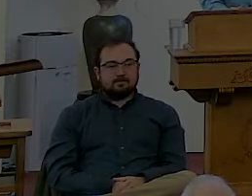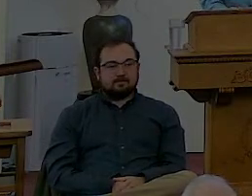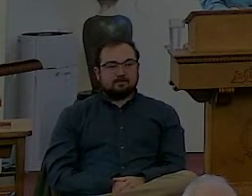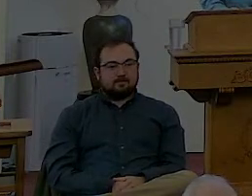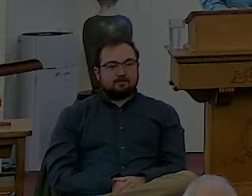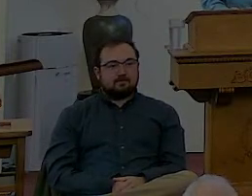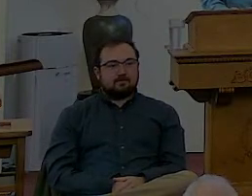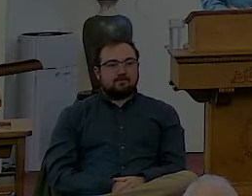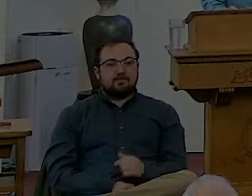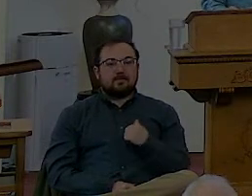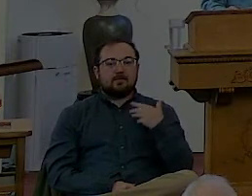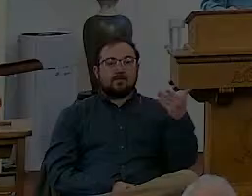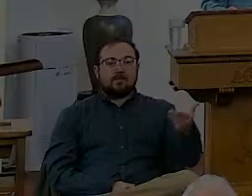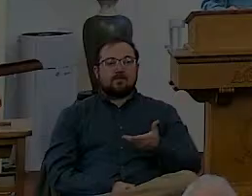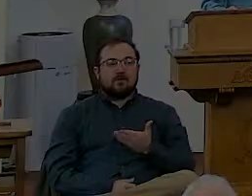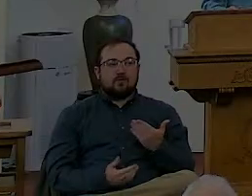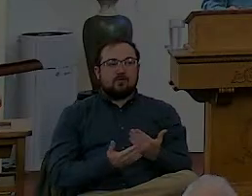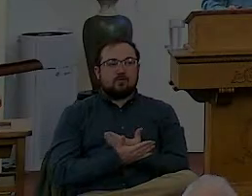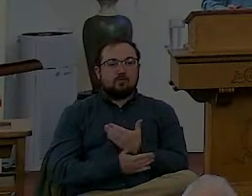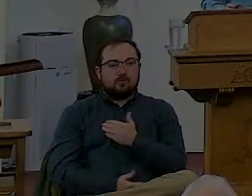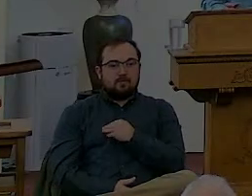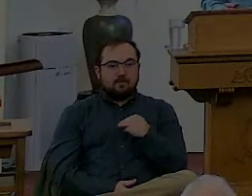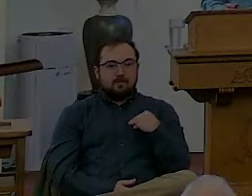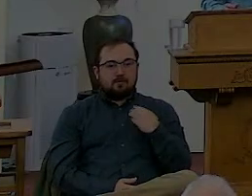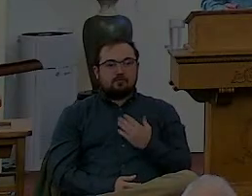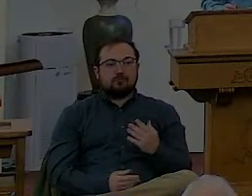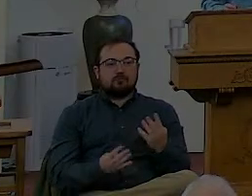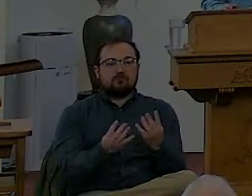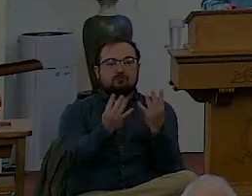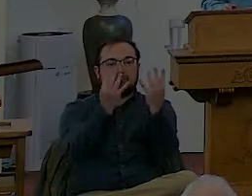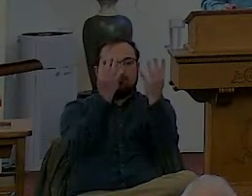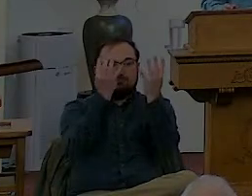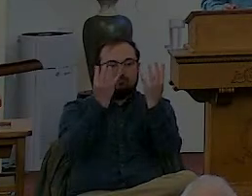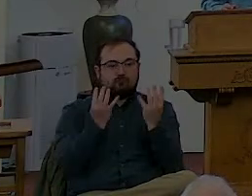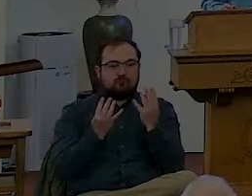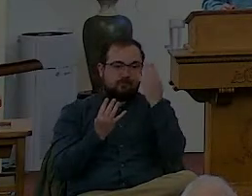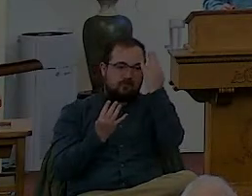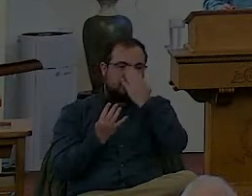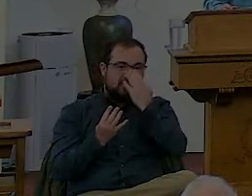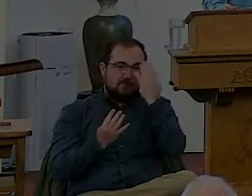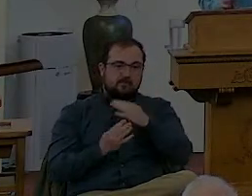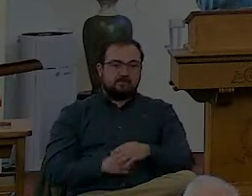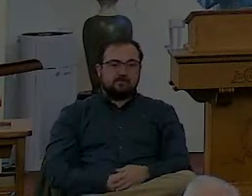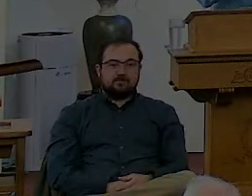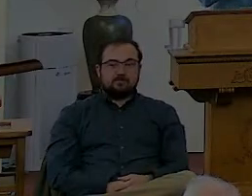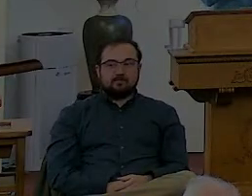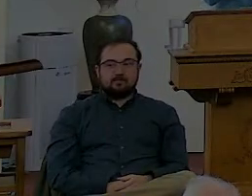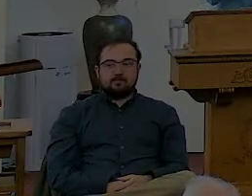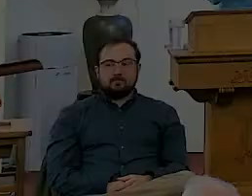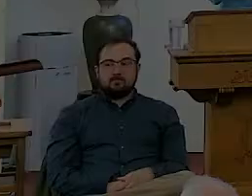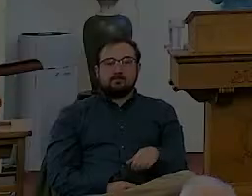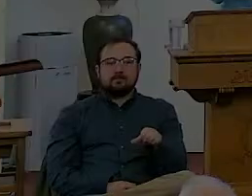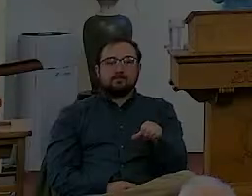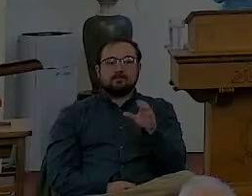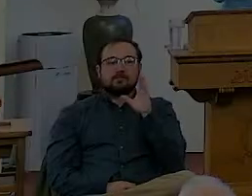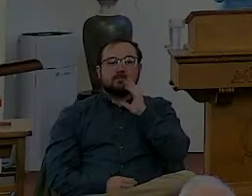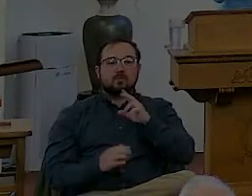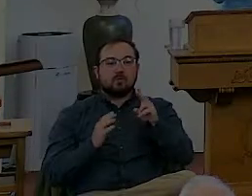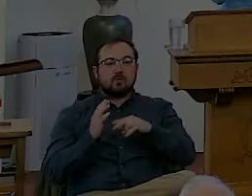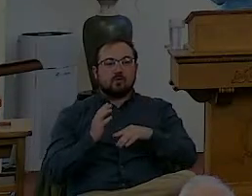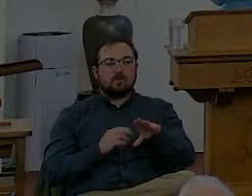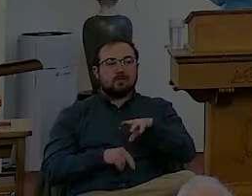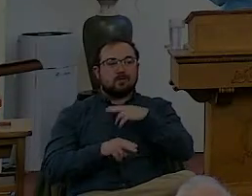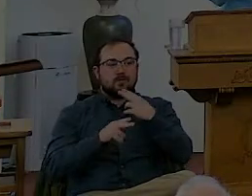names, we invite our new members who are here to come forward to the front of the sanctuary. Yes, I will read your